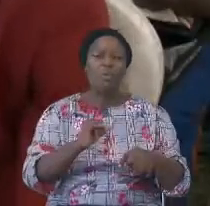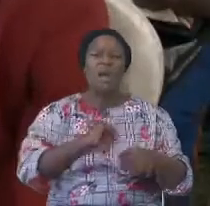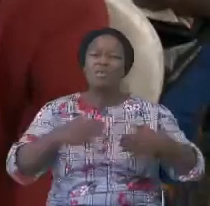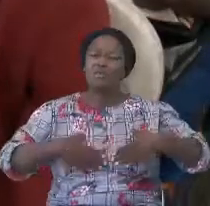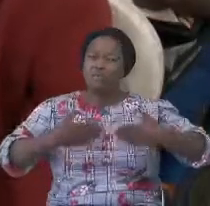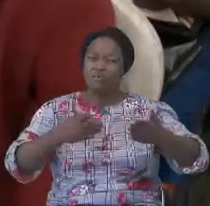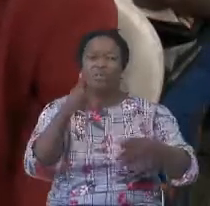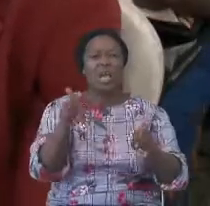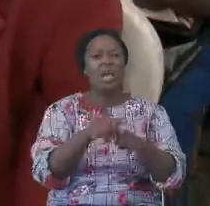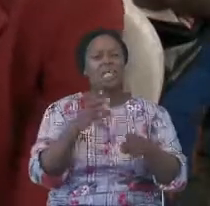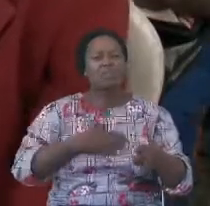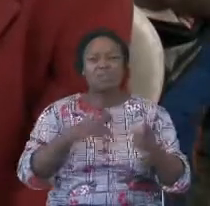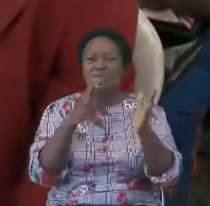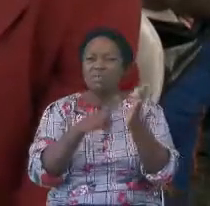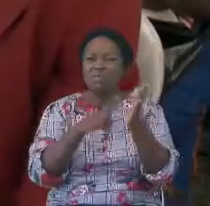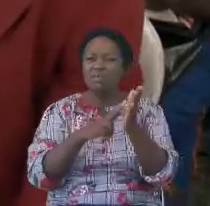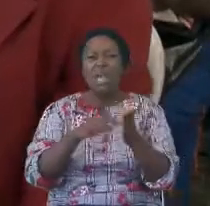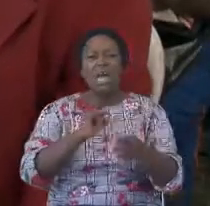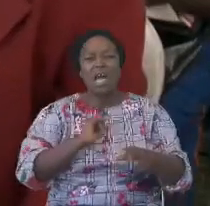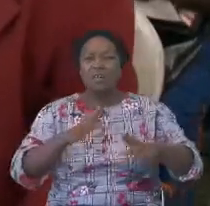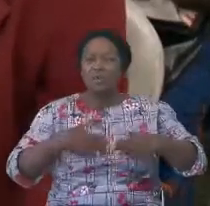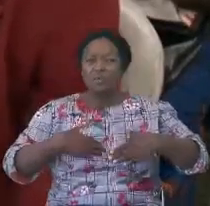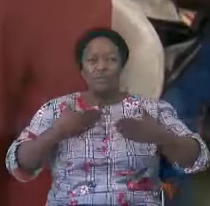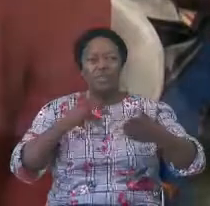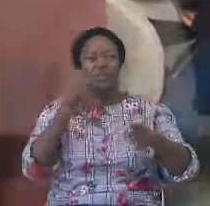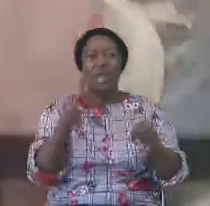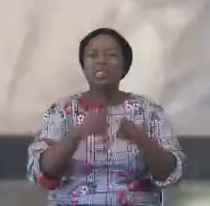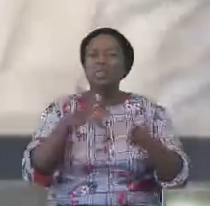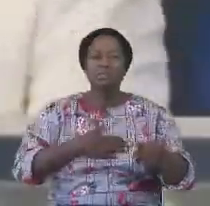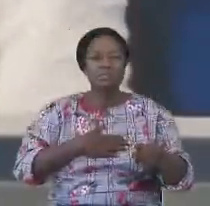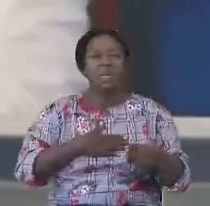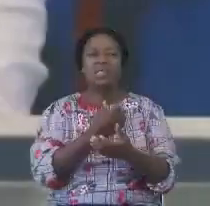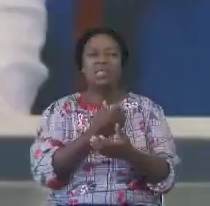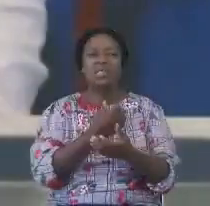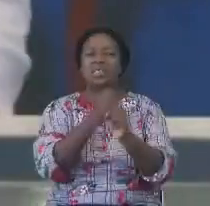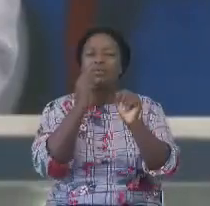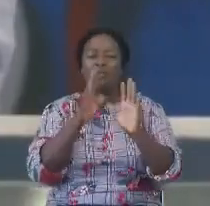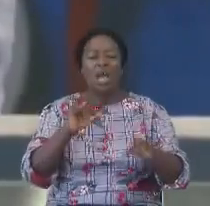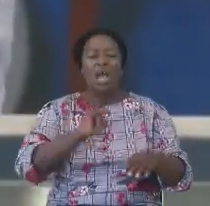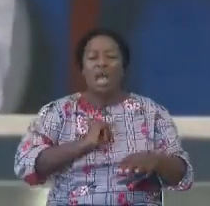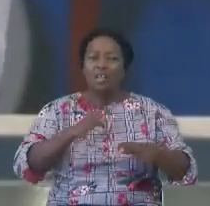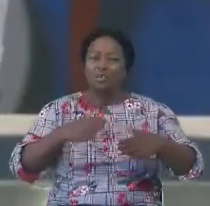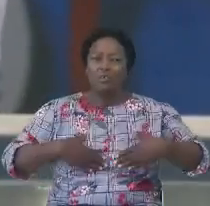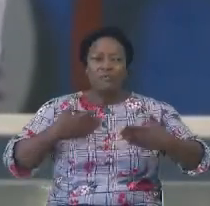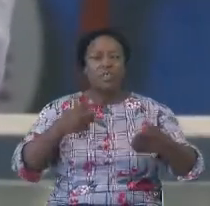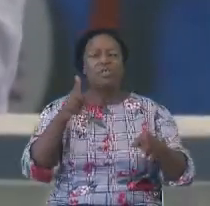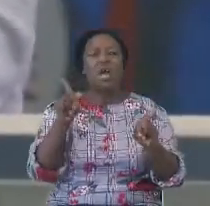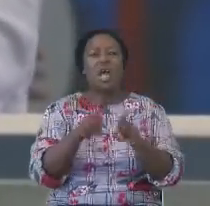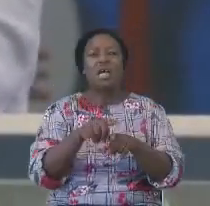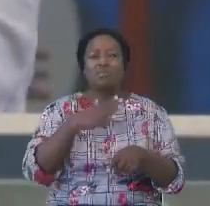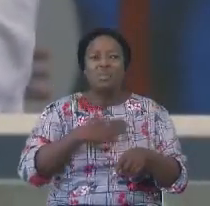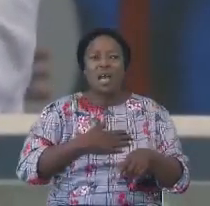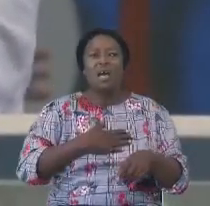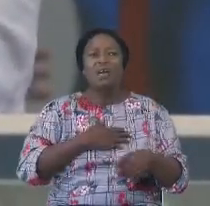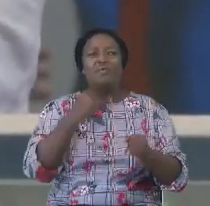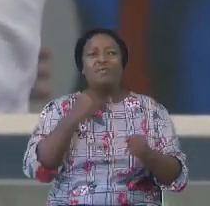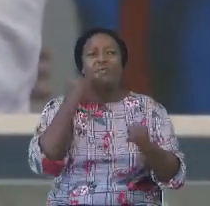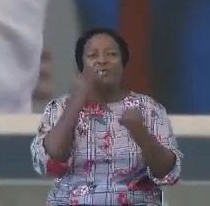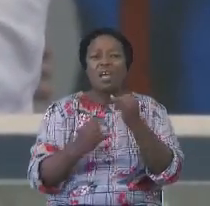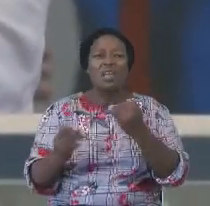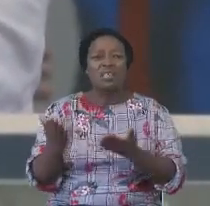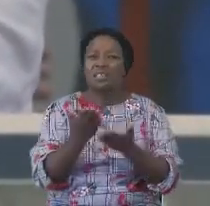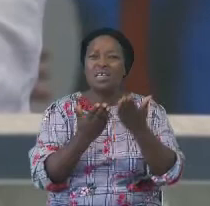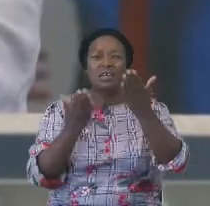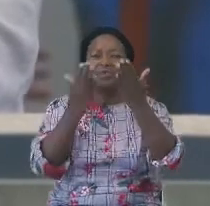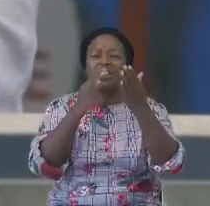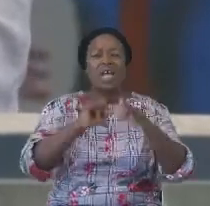say, Christ, I come, I confess you as my substitute, I confess you as my